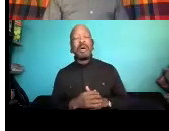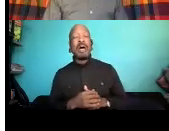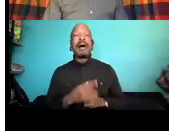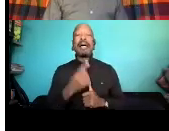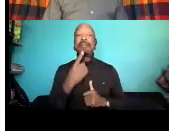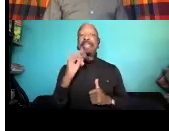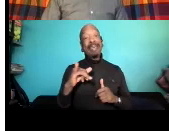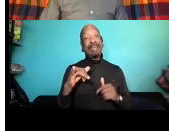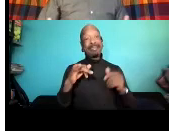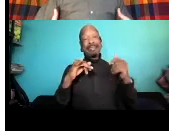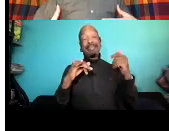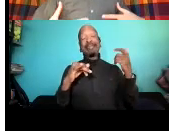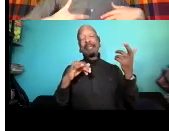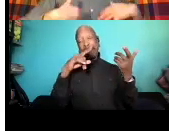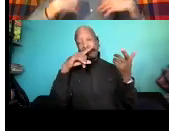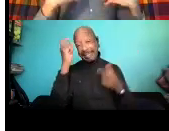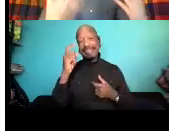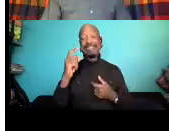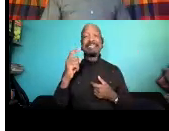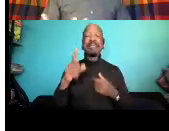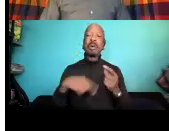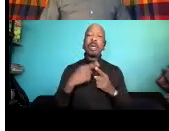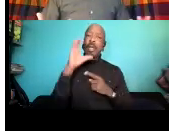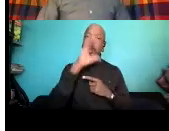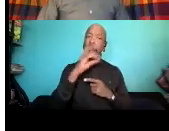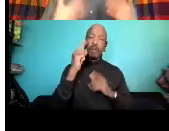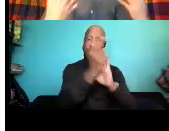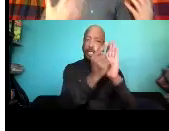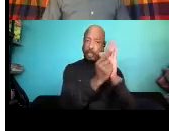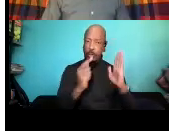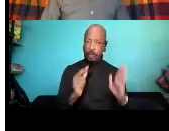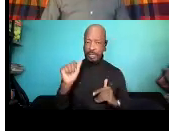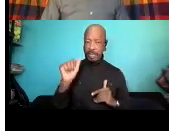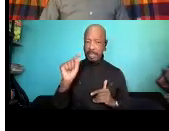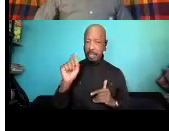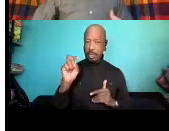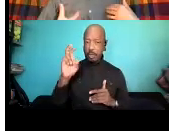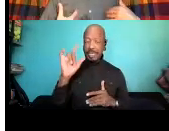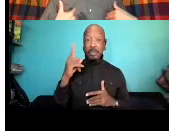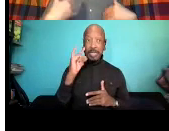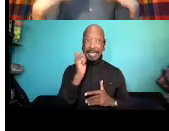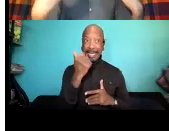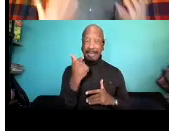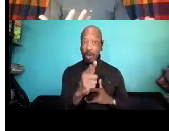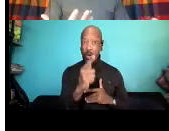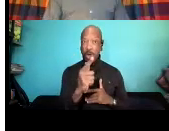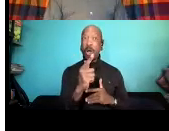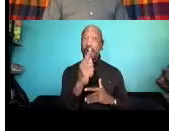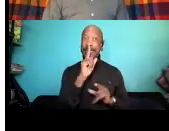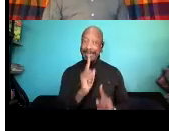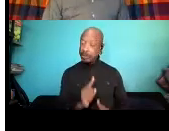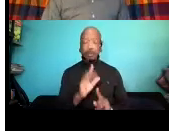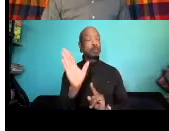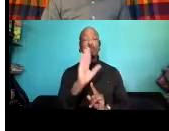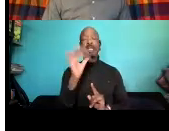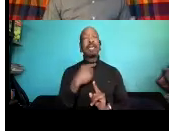all of this because when you're looking for an attorney, you might be thinking that they have all the answers, but they just have a lot of information